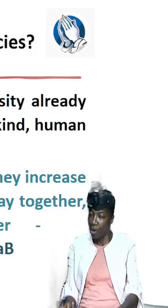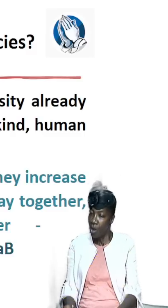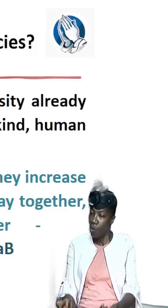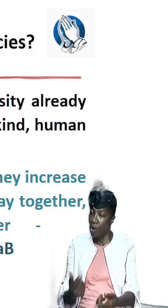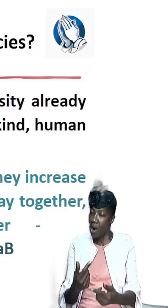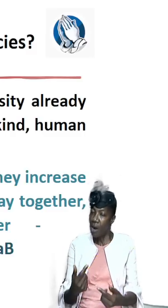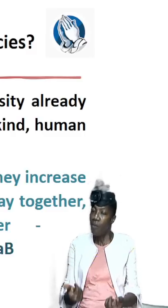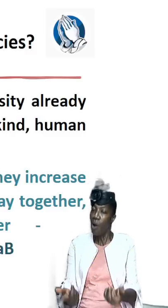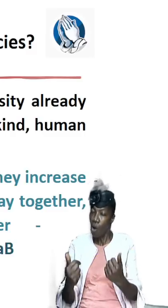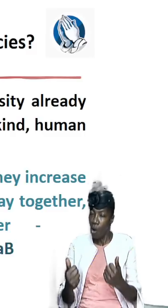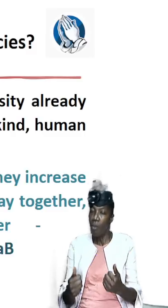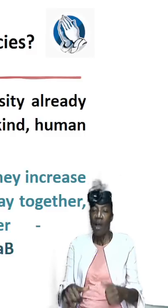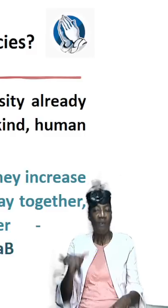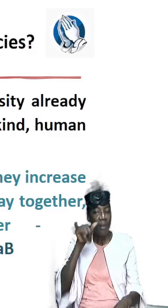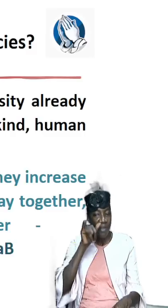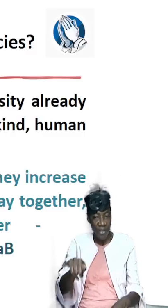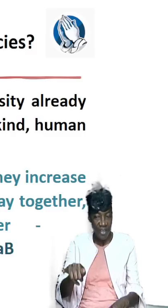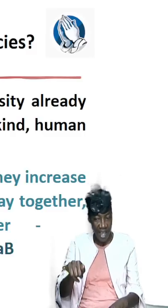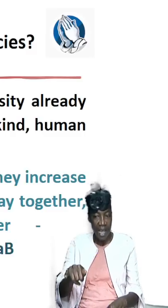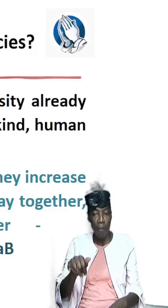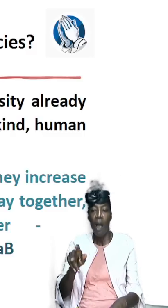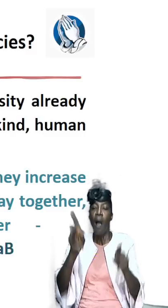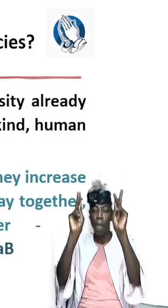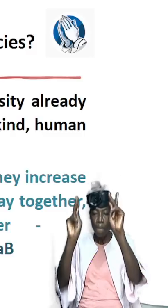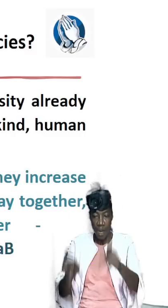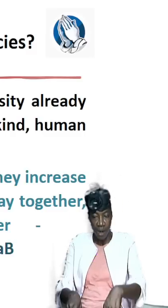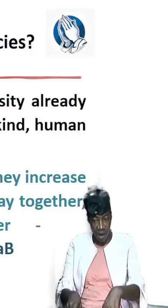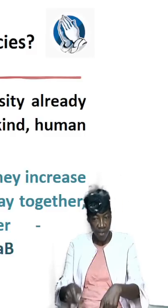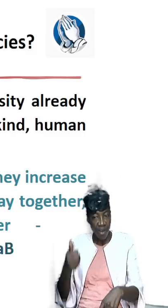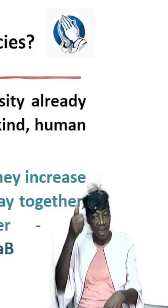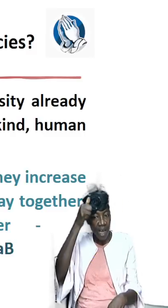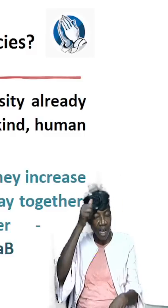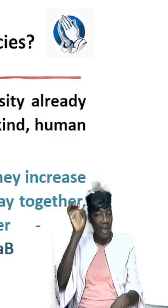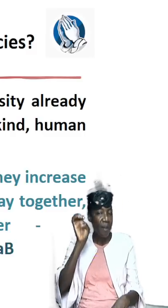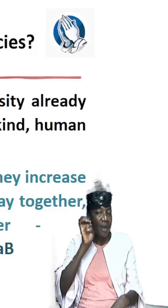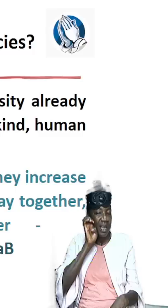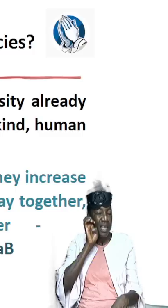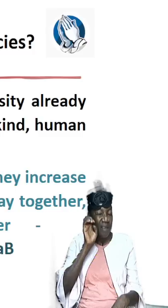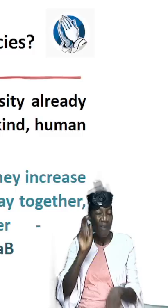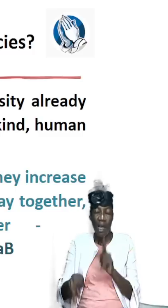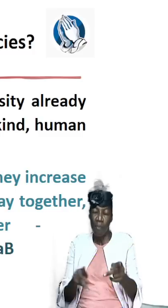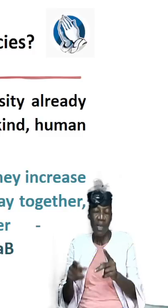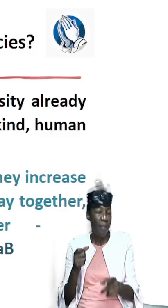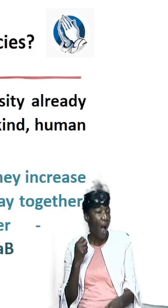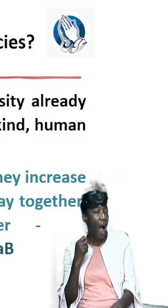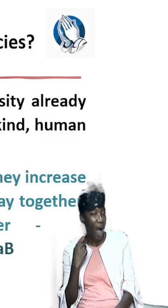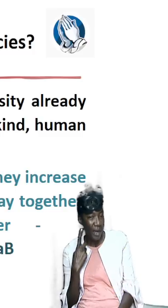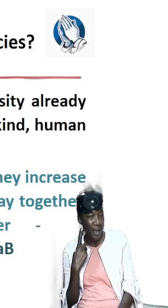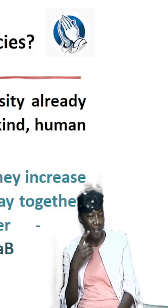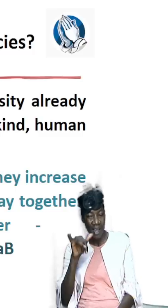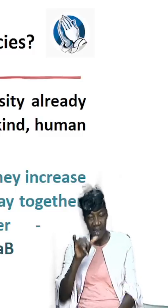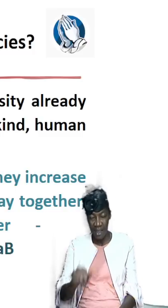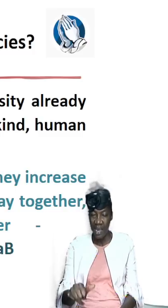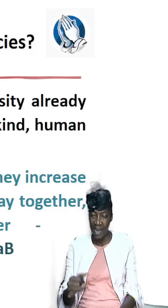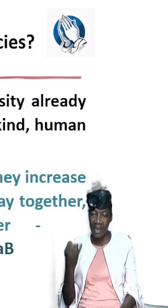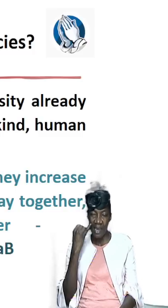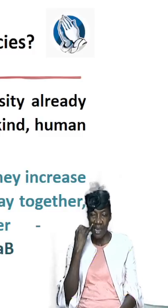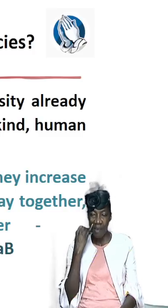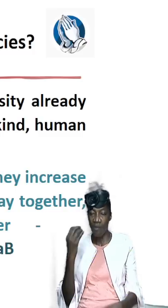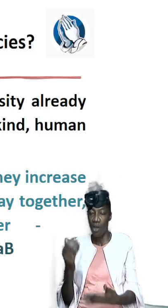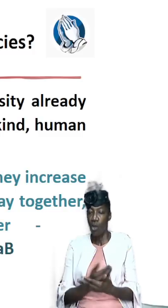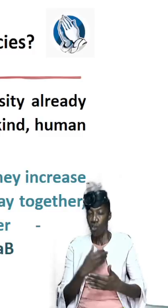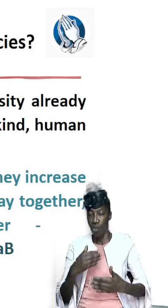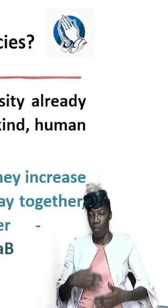ancestor, Adam and Eve. We all emerged. So folks, you will get the impression that if